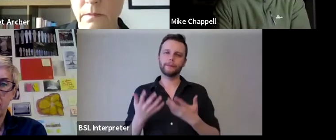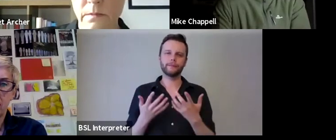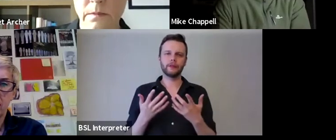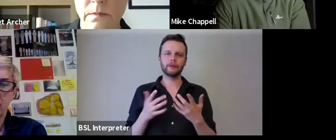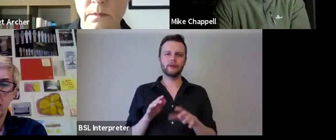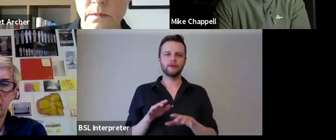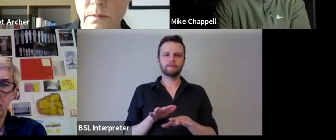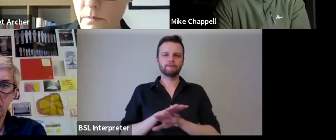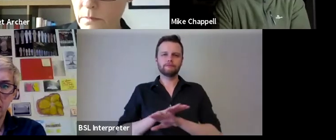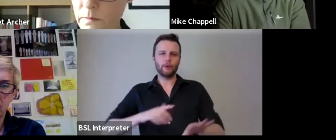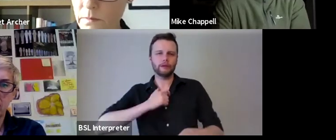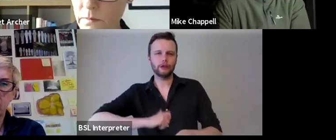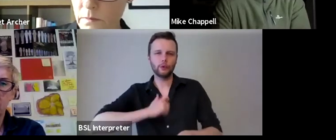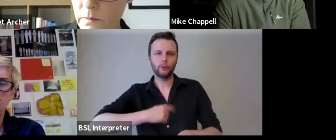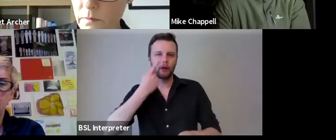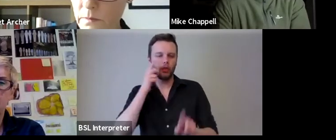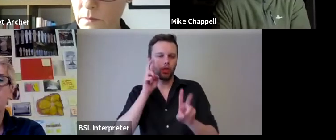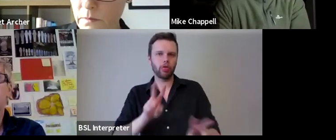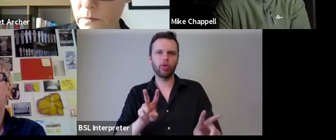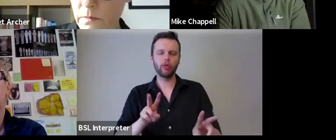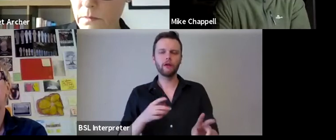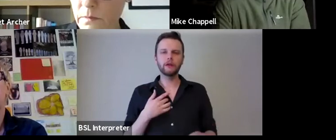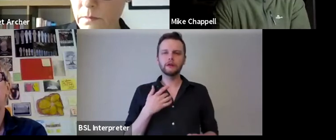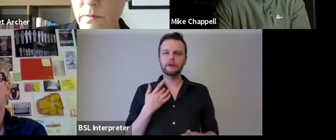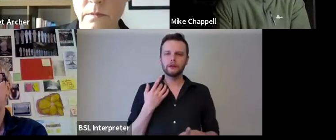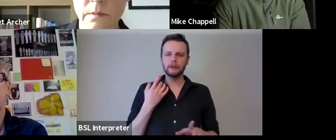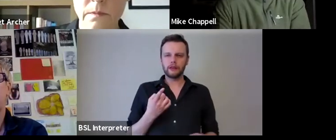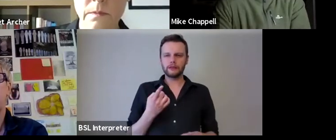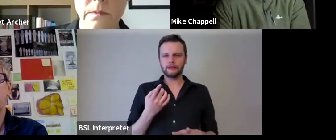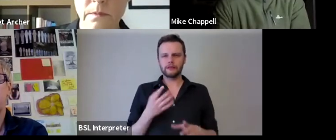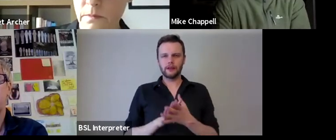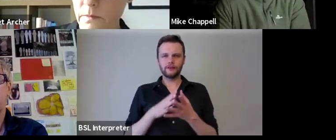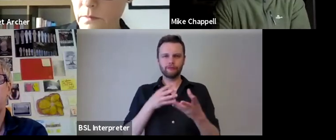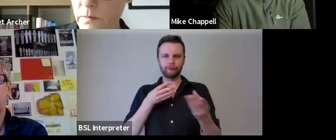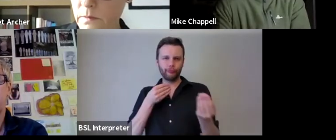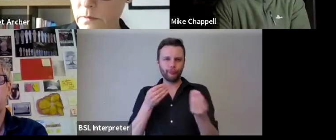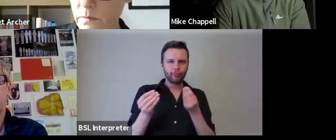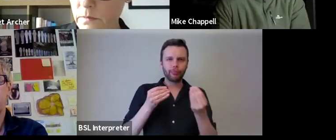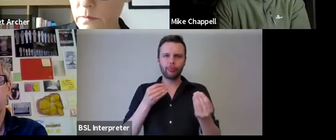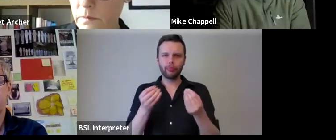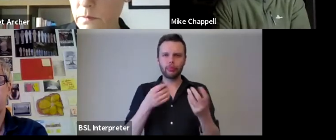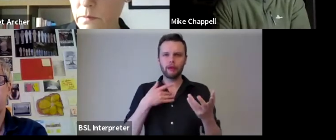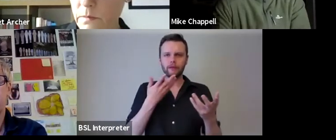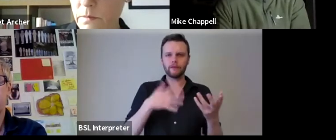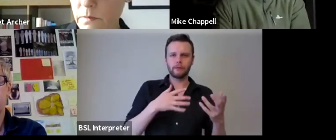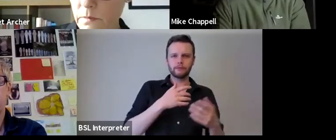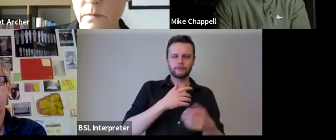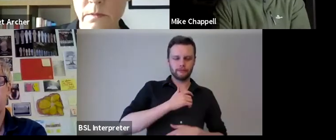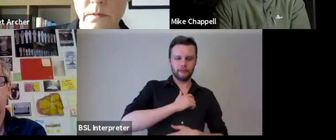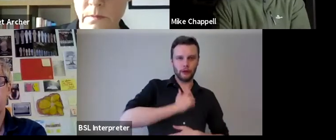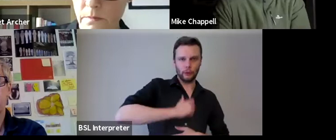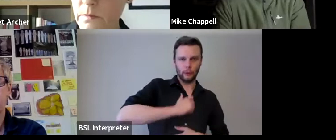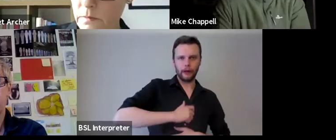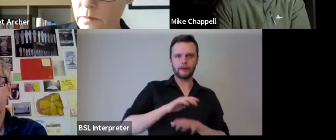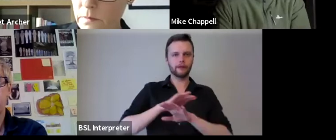inhuman eye that is no longer human, and that is kind of oscillating the dance of agency between the human and the inhuman